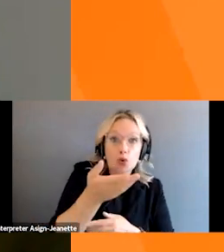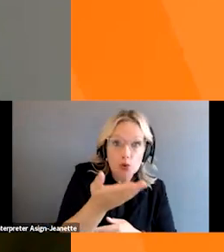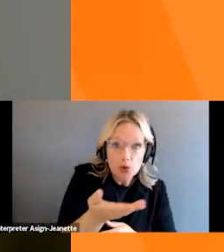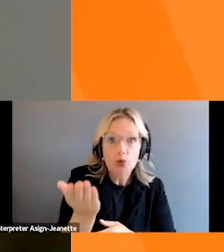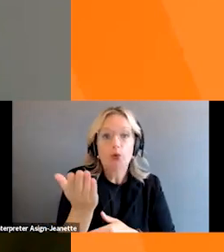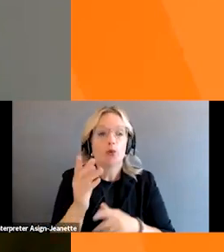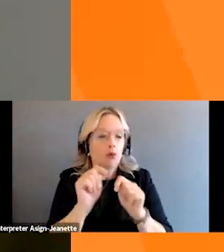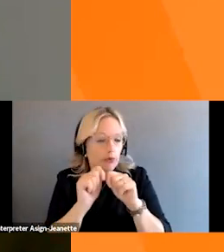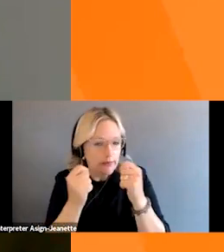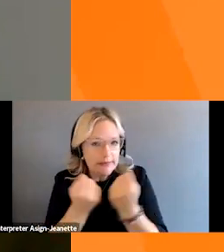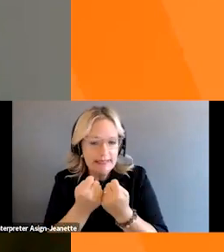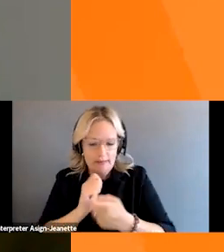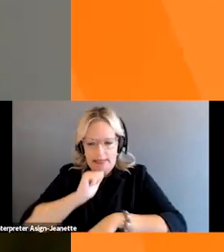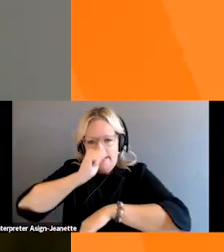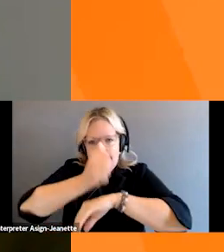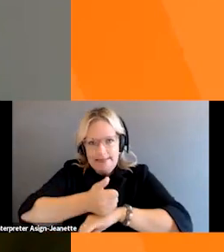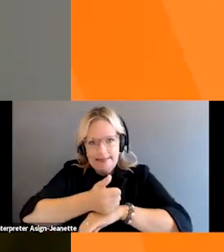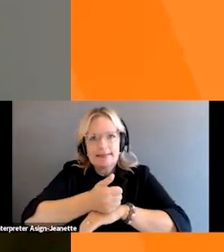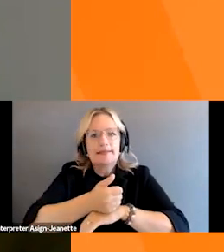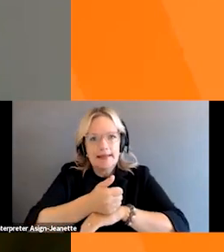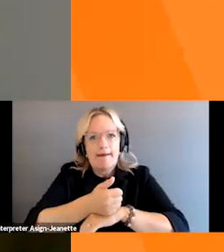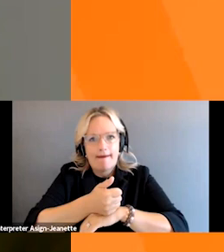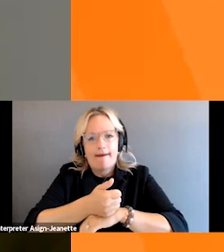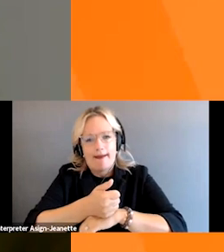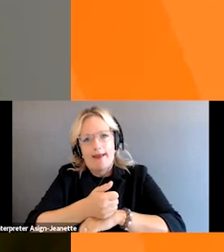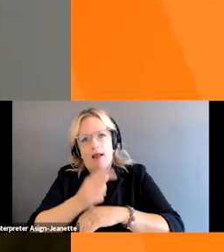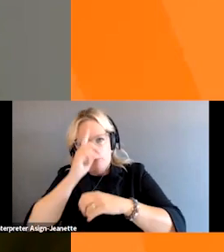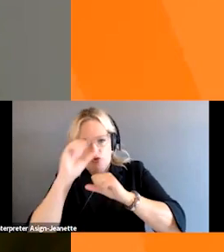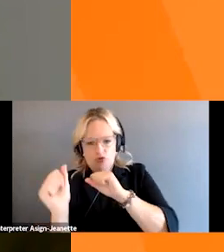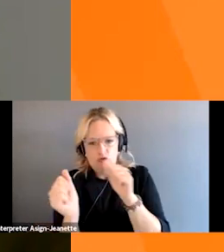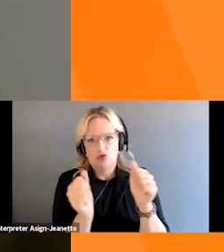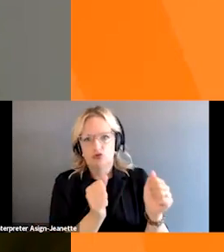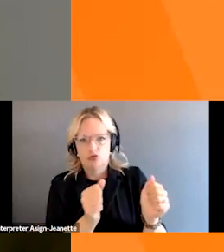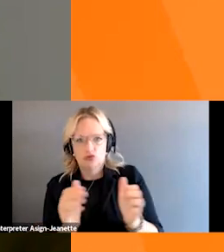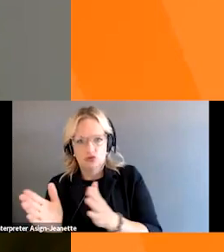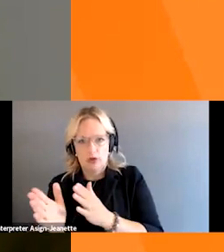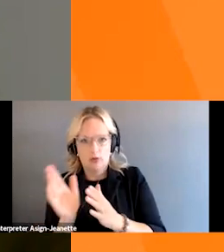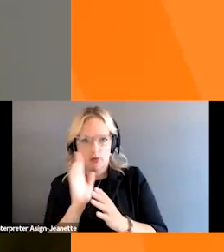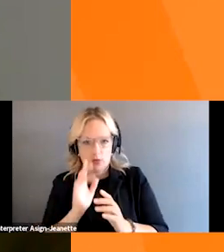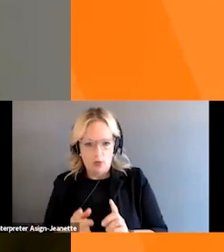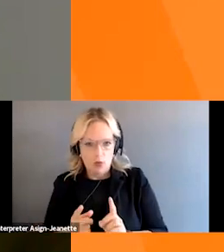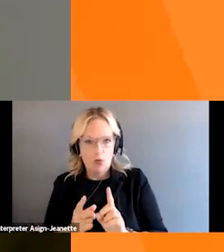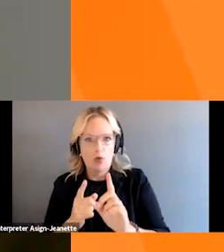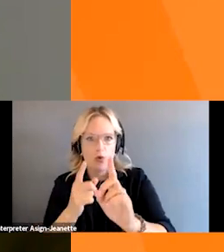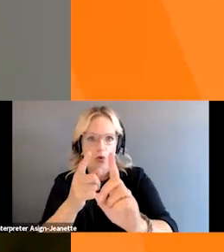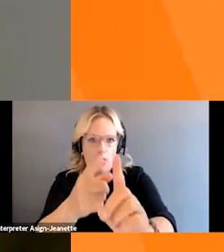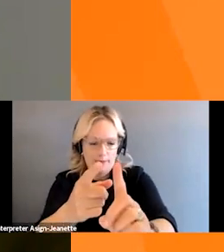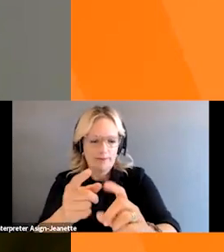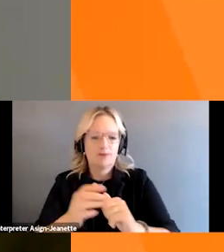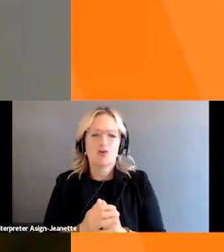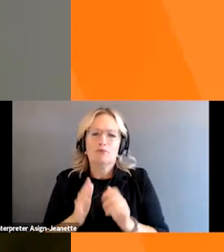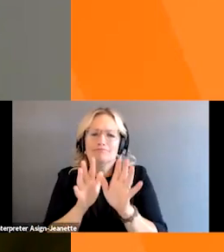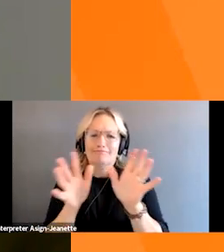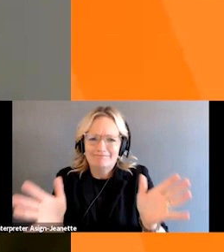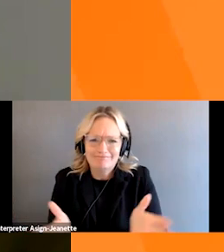organization, you have a baseline. You can build sort of that long-term strategy. So I urge you